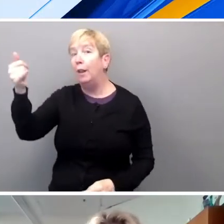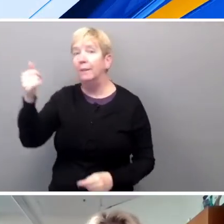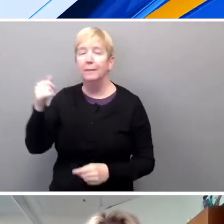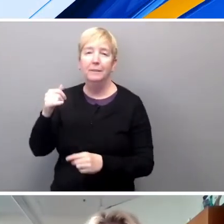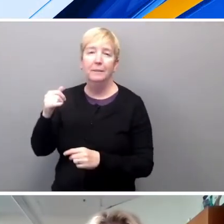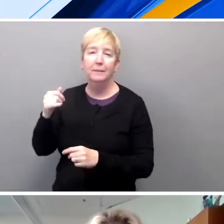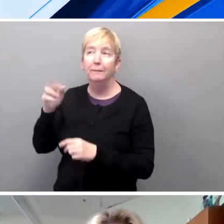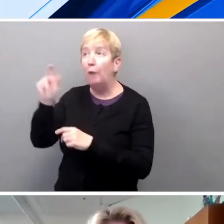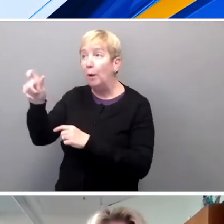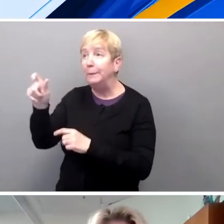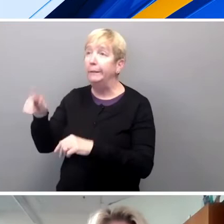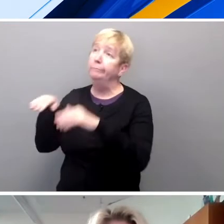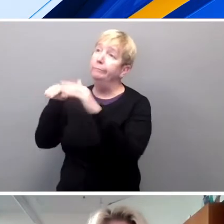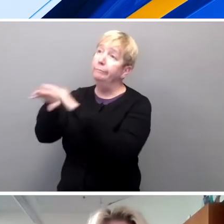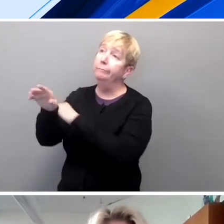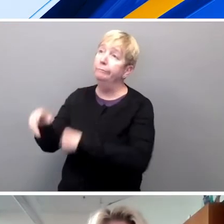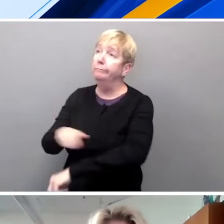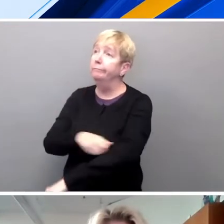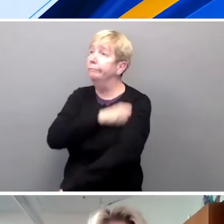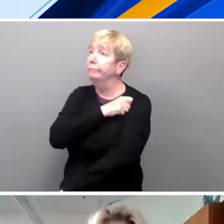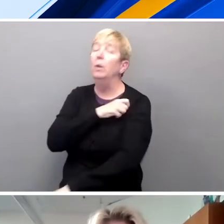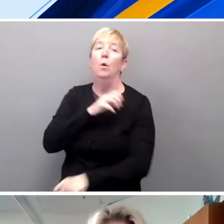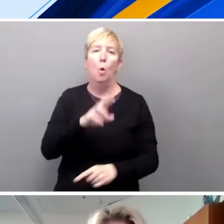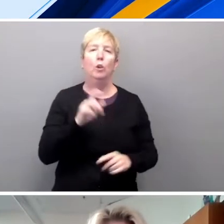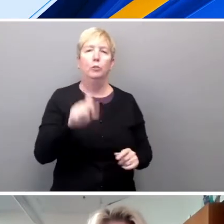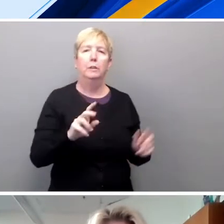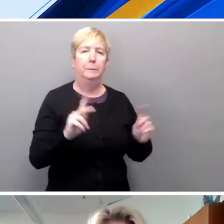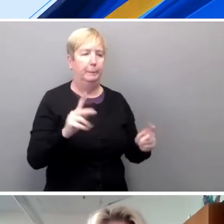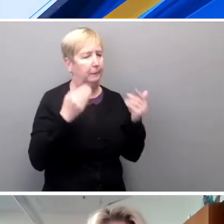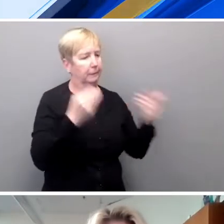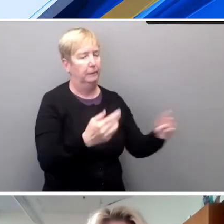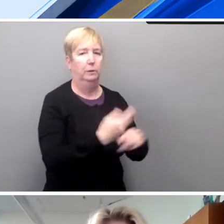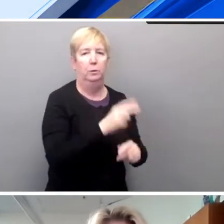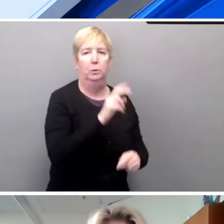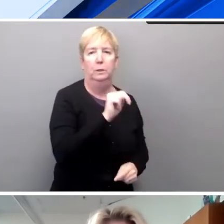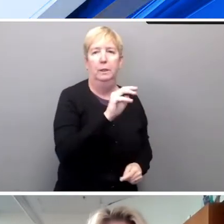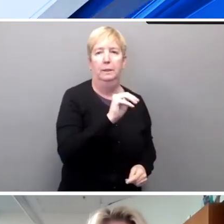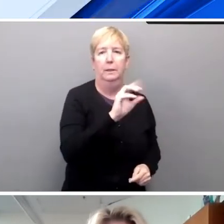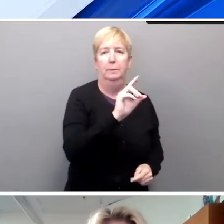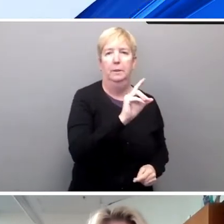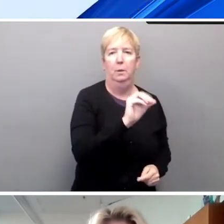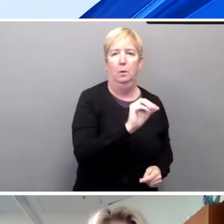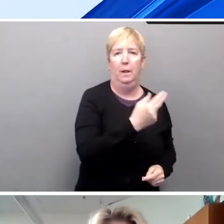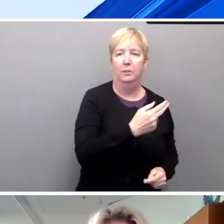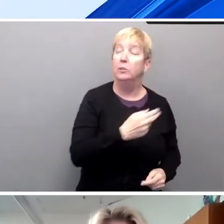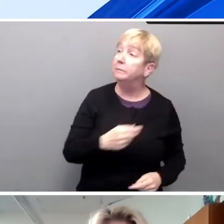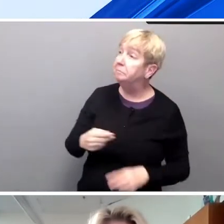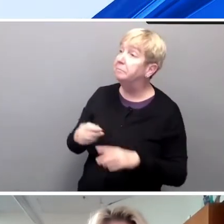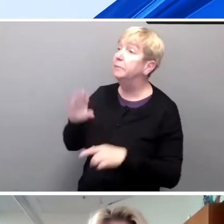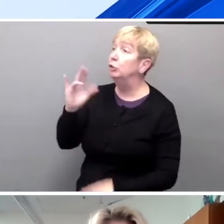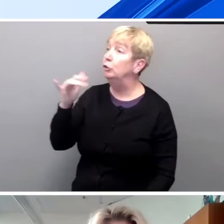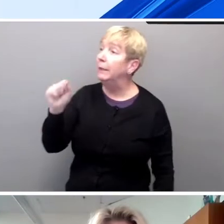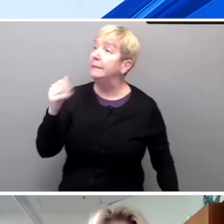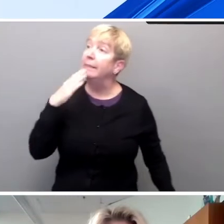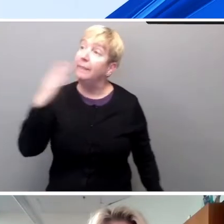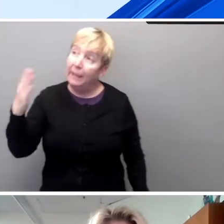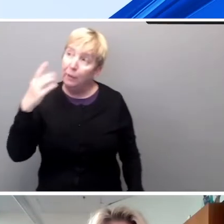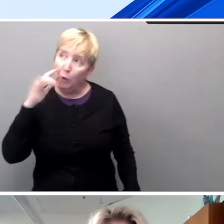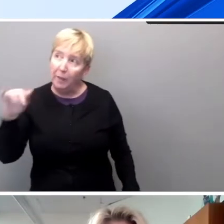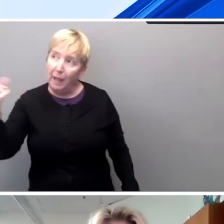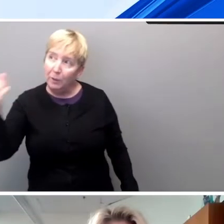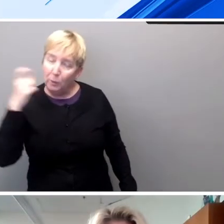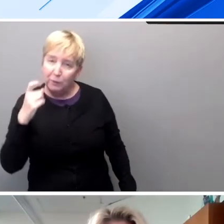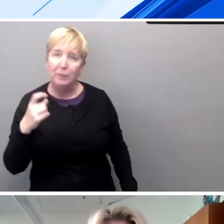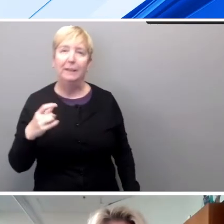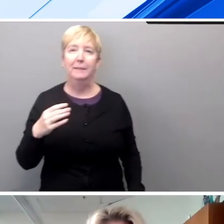go and walk up, roll up your sleeve? Well, I think, Chris, thanks for that question. And thanks for not having me summon